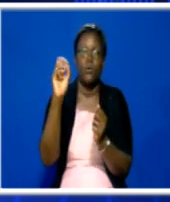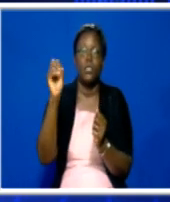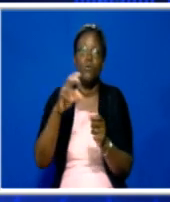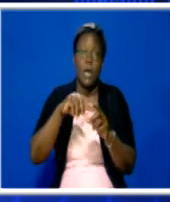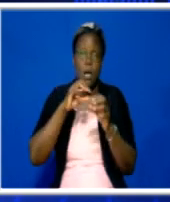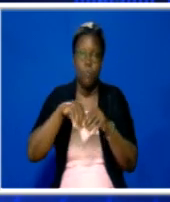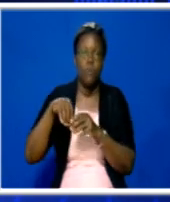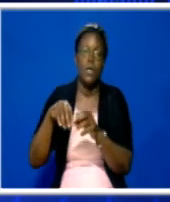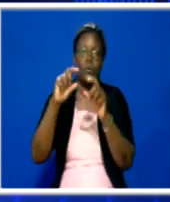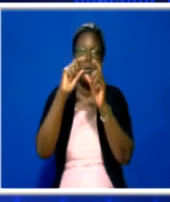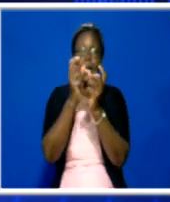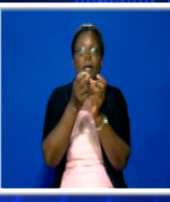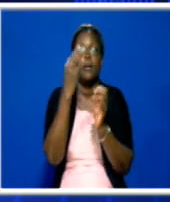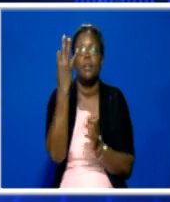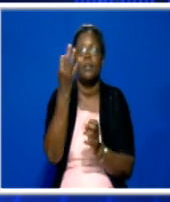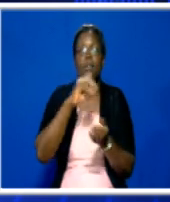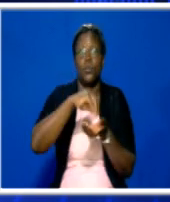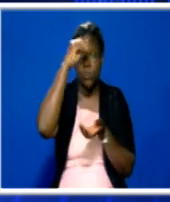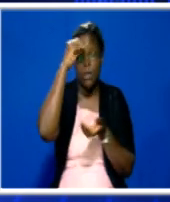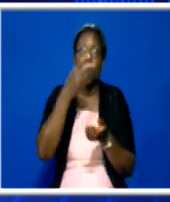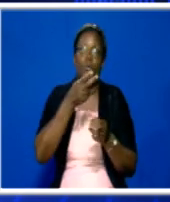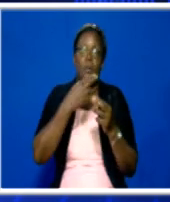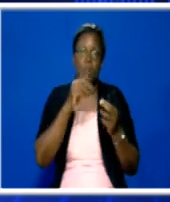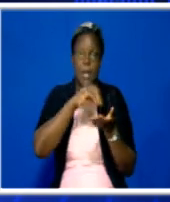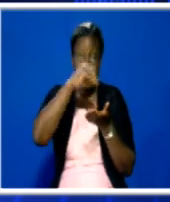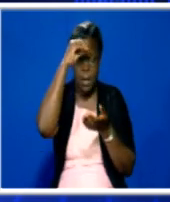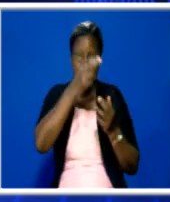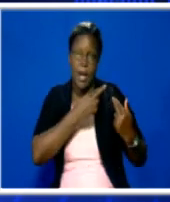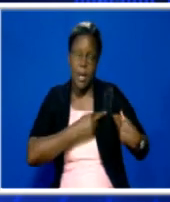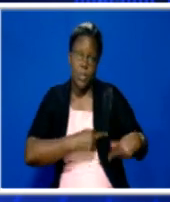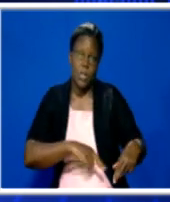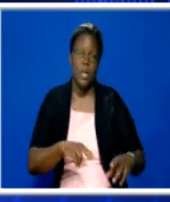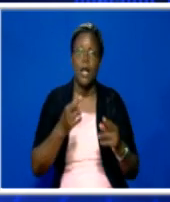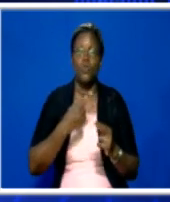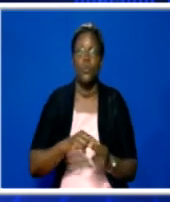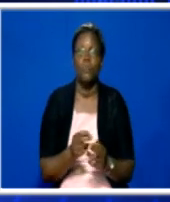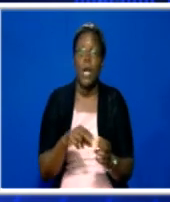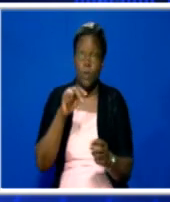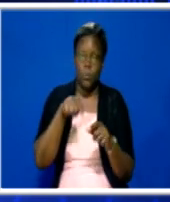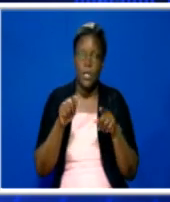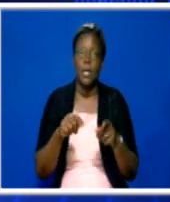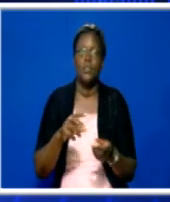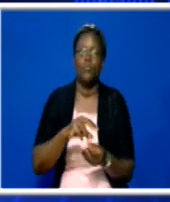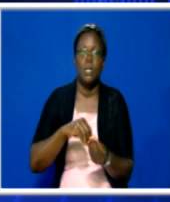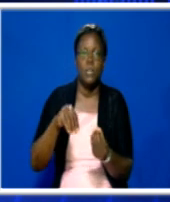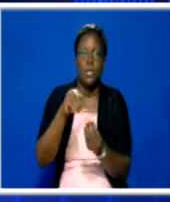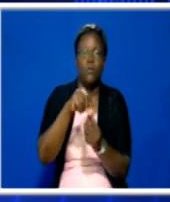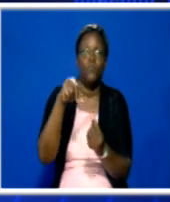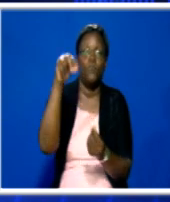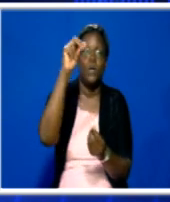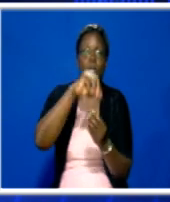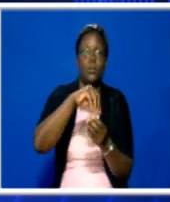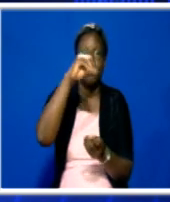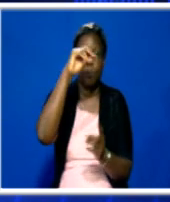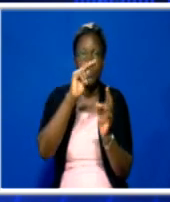3 students who will be tackling hygiene and nutrition, and today's specific topic is preventing parasites